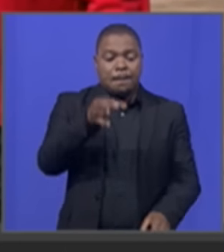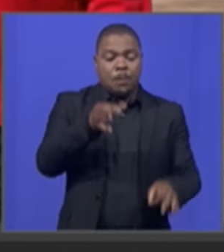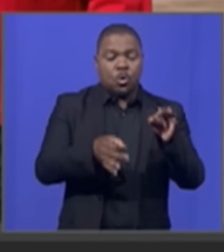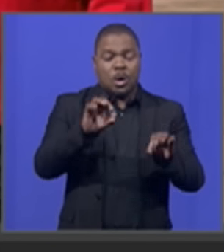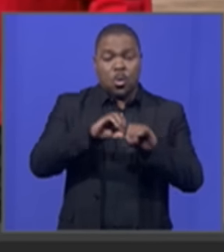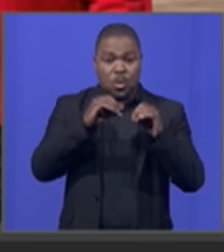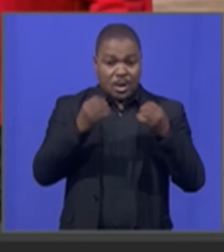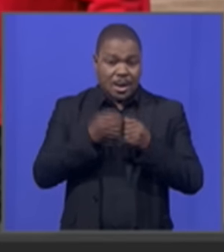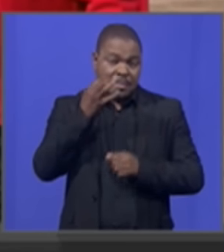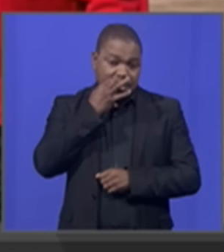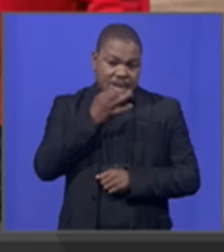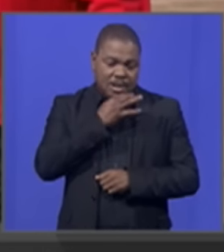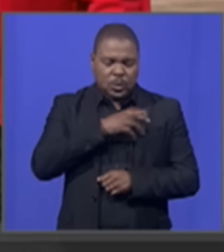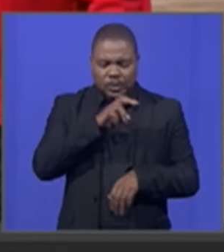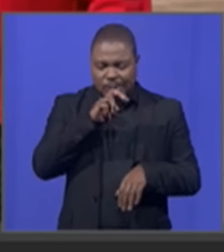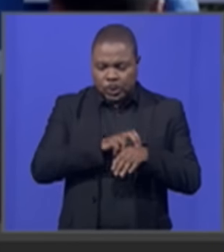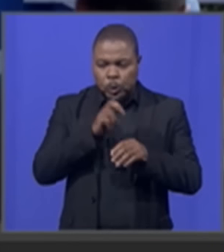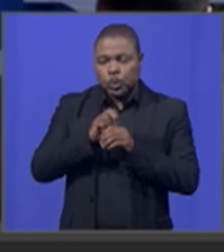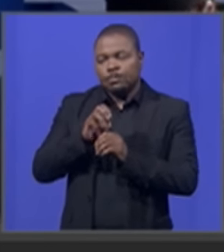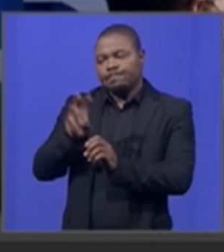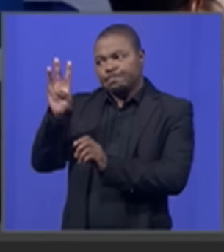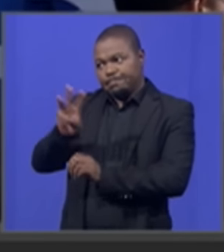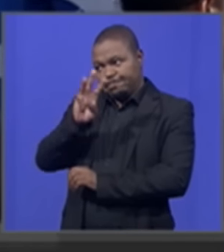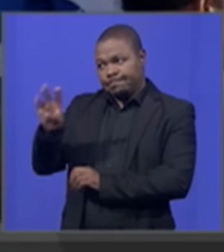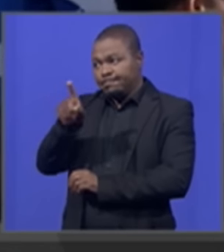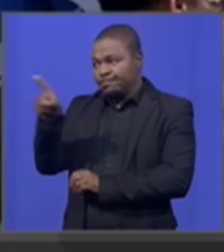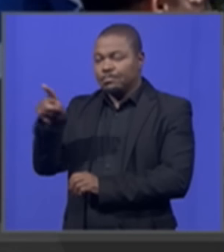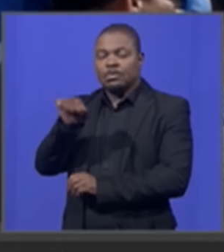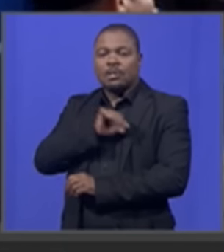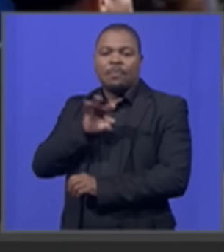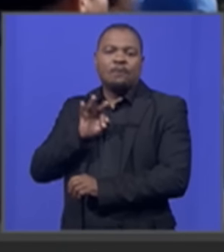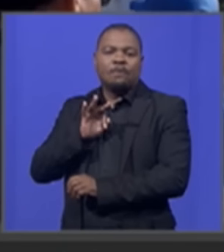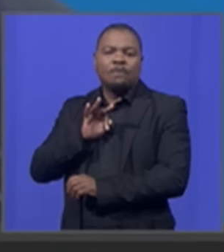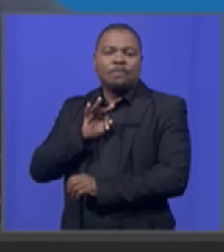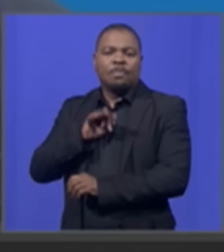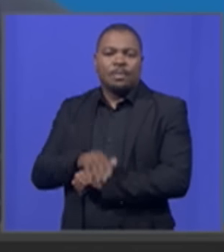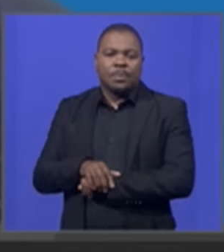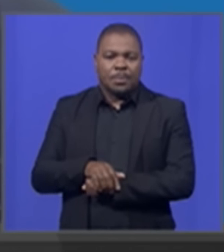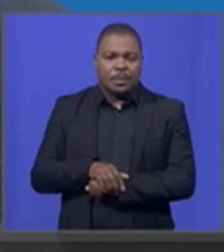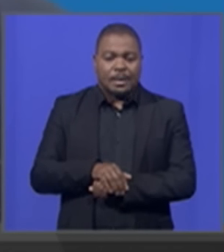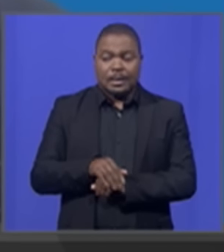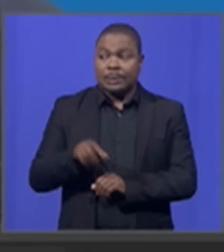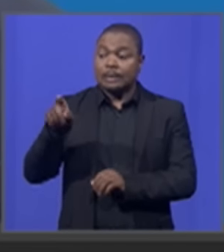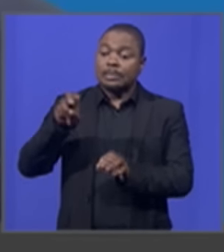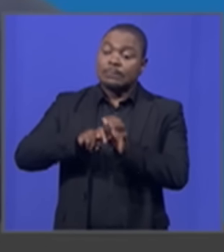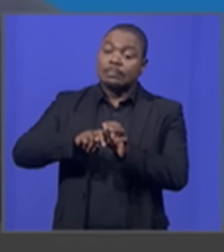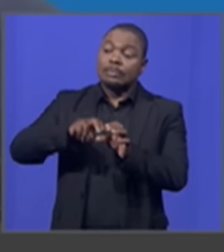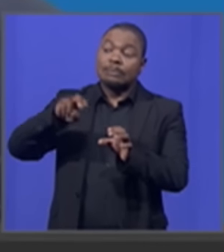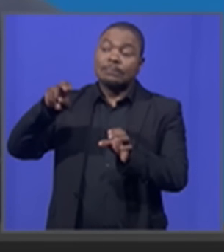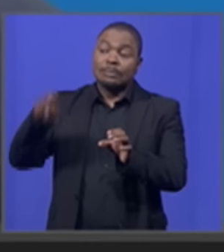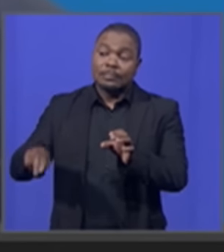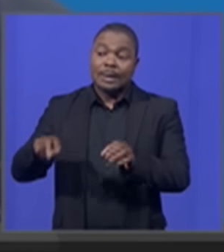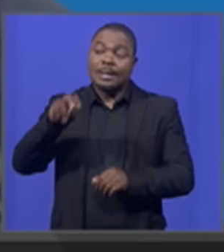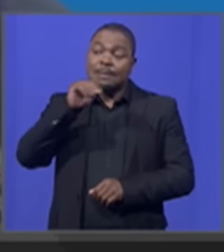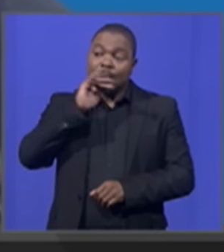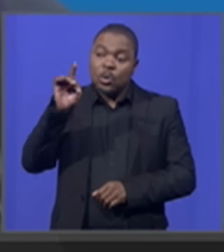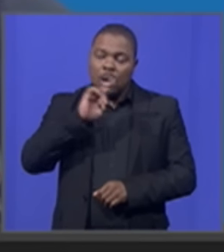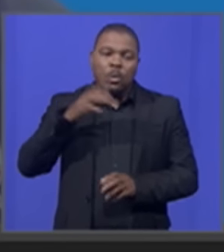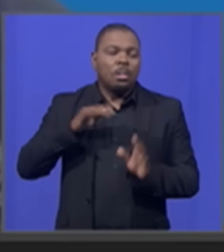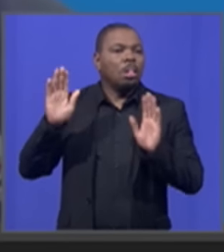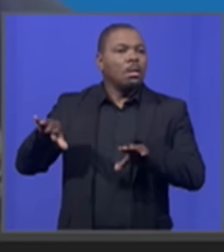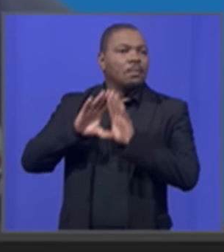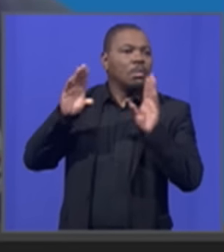a re go tshwanelwa ke go tsewa kgato ya kgalemo kgatlhanong le badiri bao ba amegang. Resignations does not erase